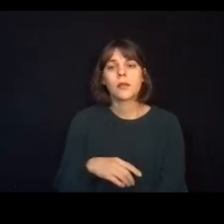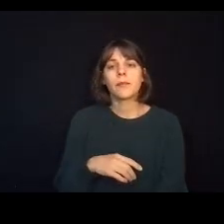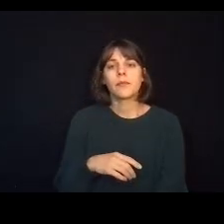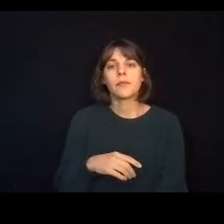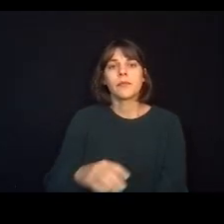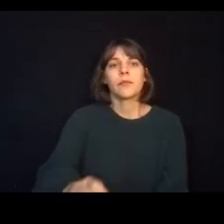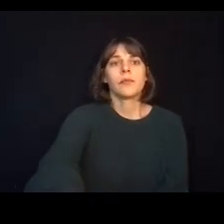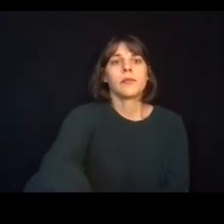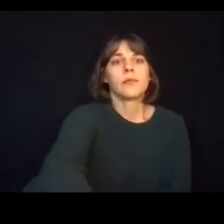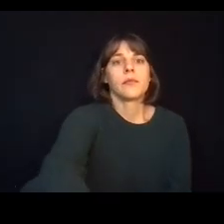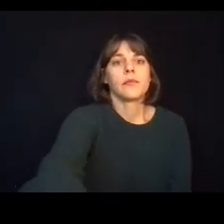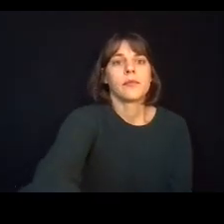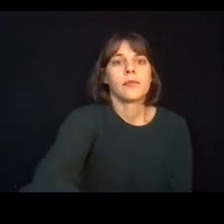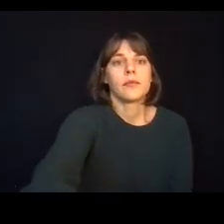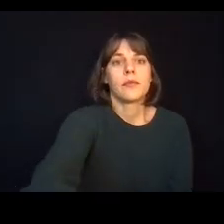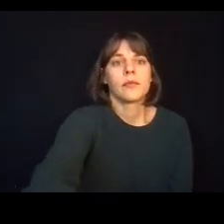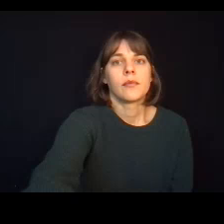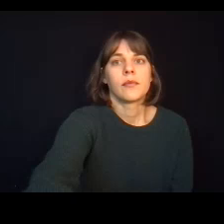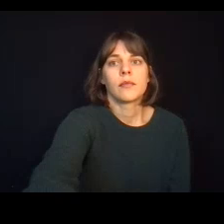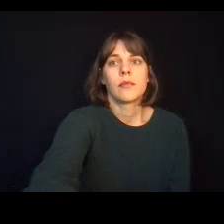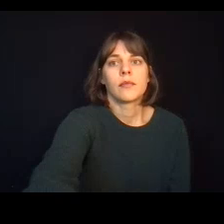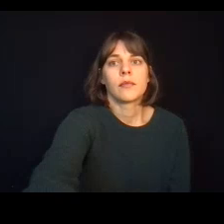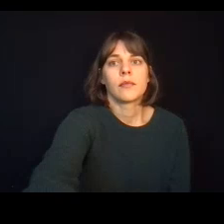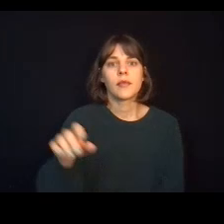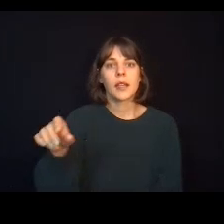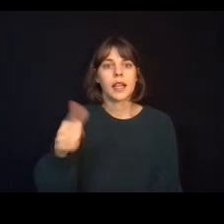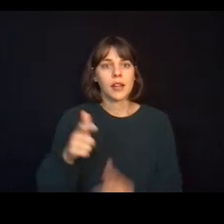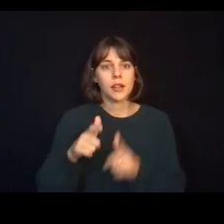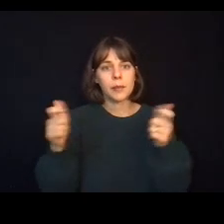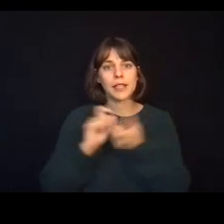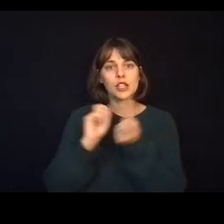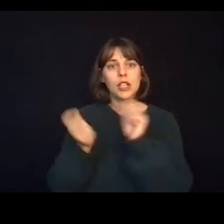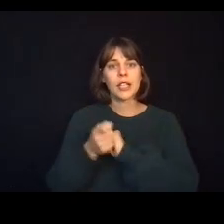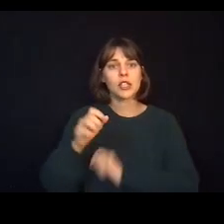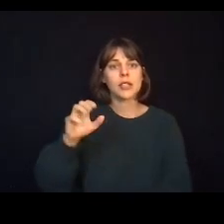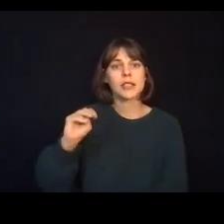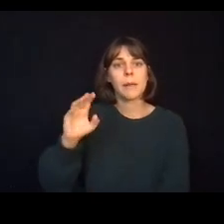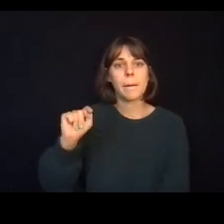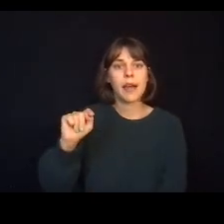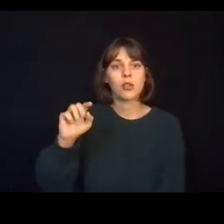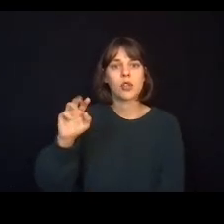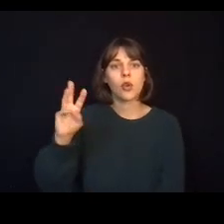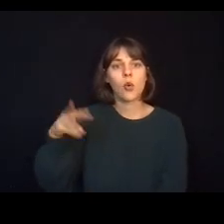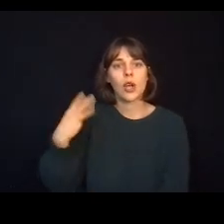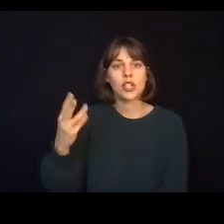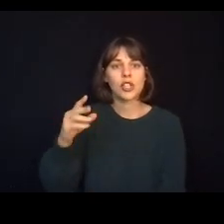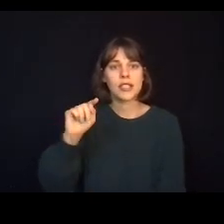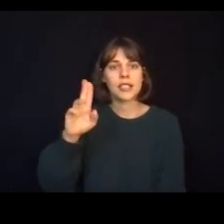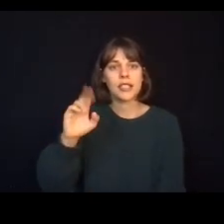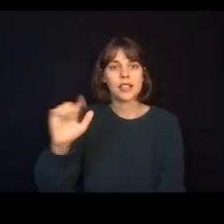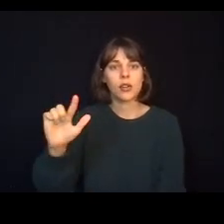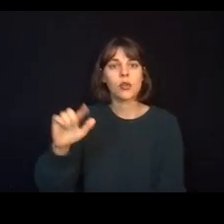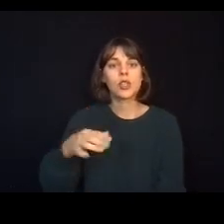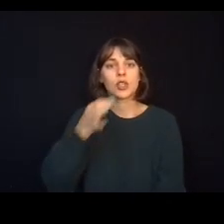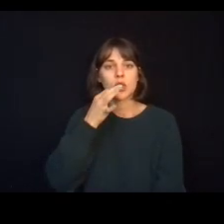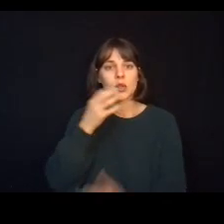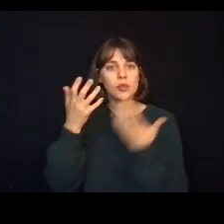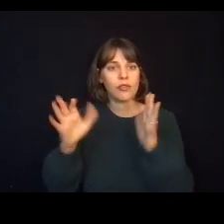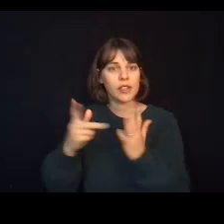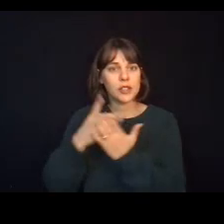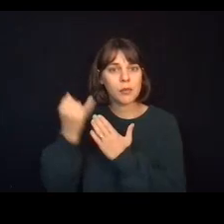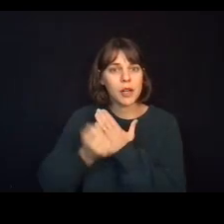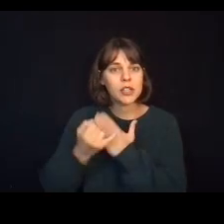Another big change is the Mount Washington Tunnel is nearing the completion of the project. So upon